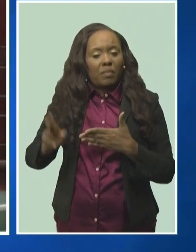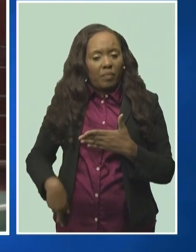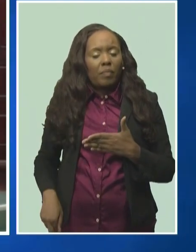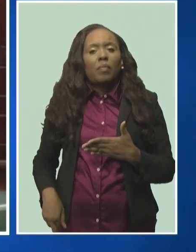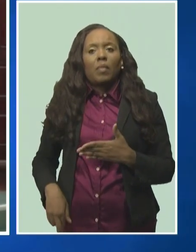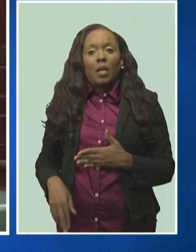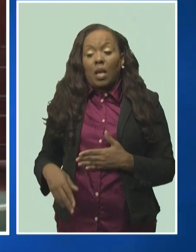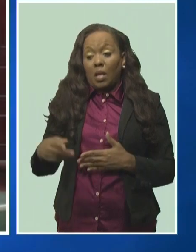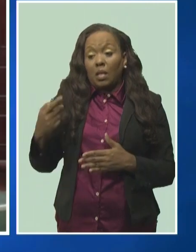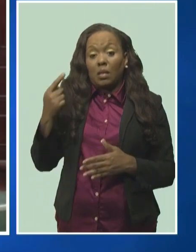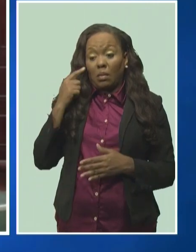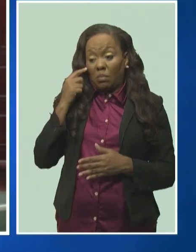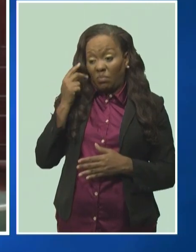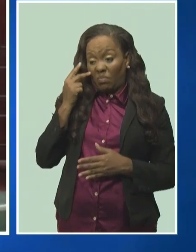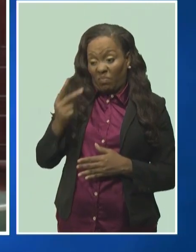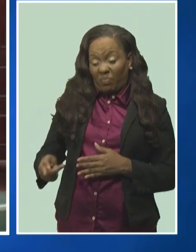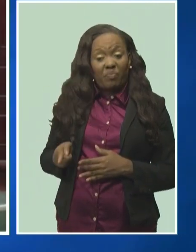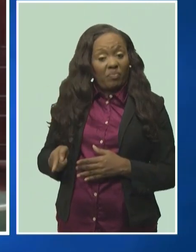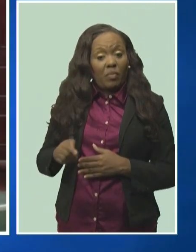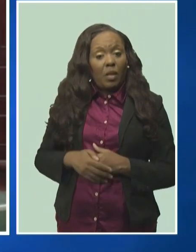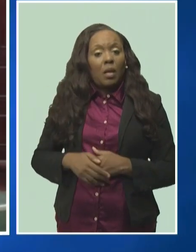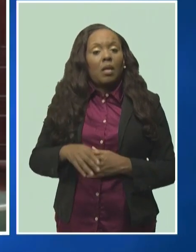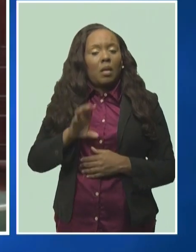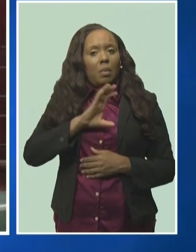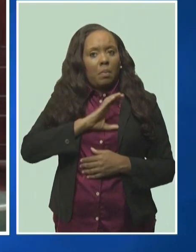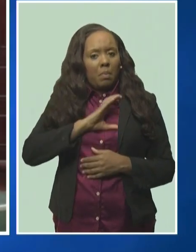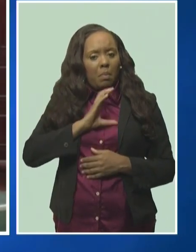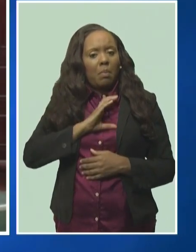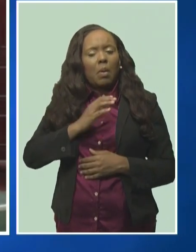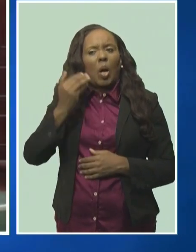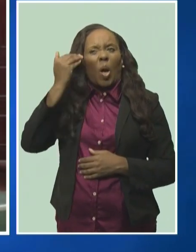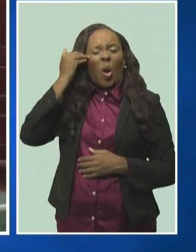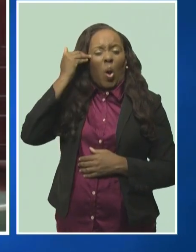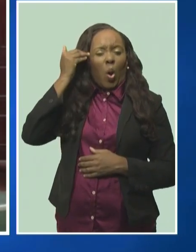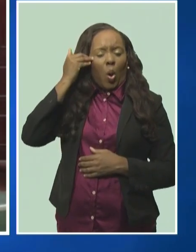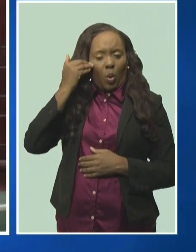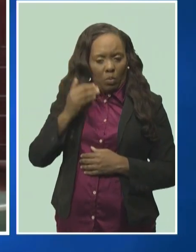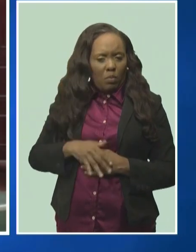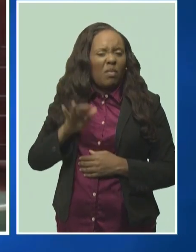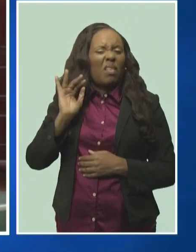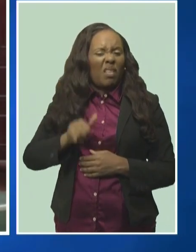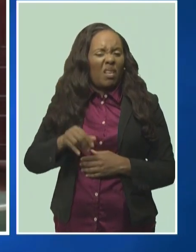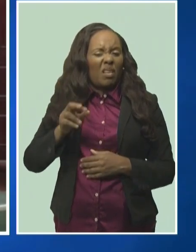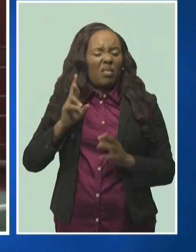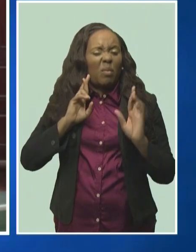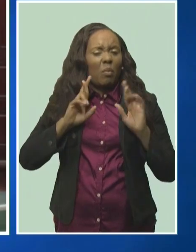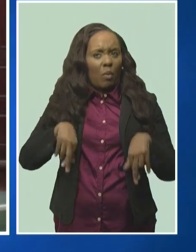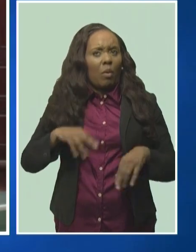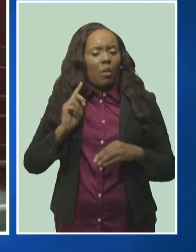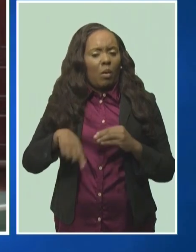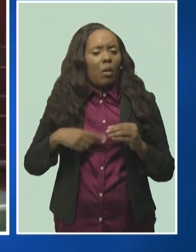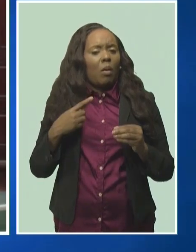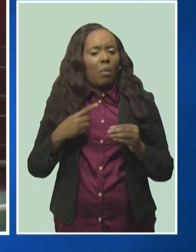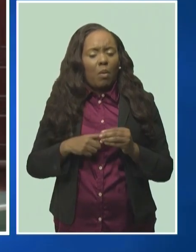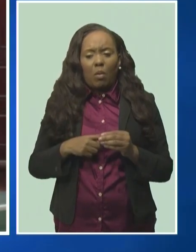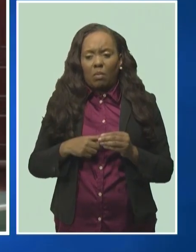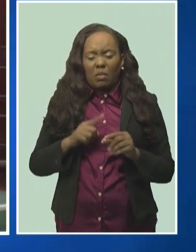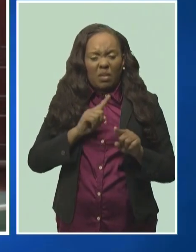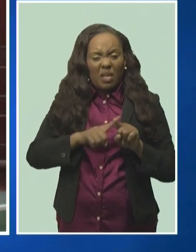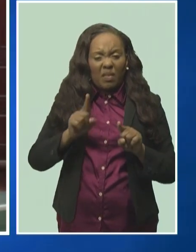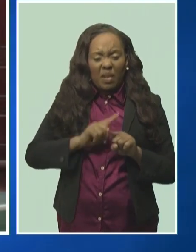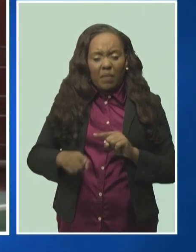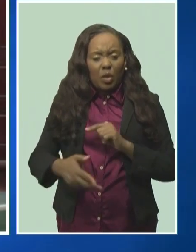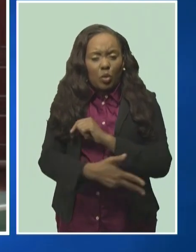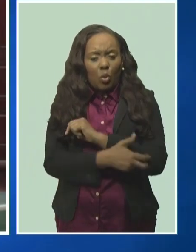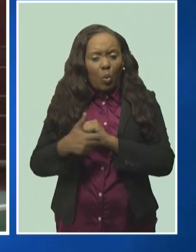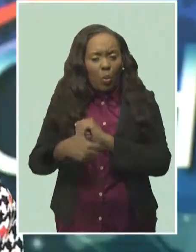person that is known to the police. That is the report as it relates to the missing items from the